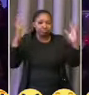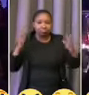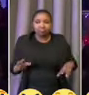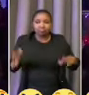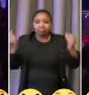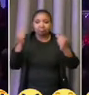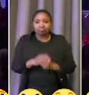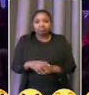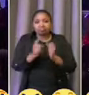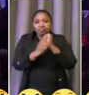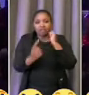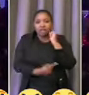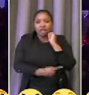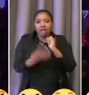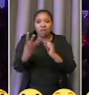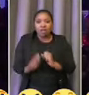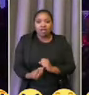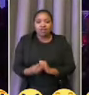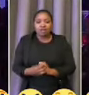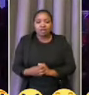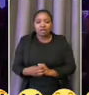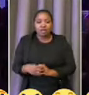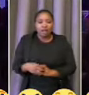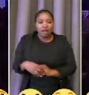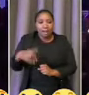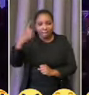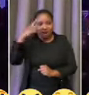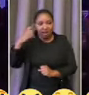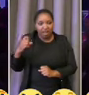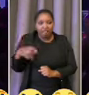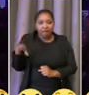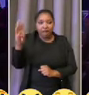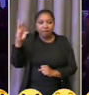And finally, the Breadbox Bakery.